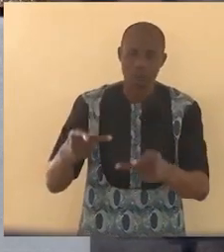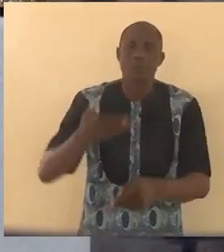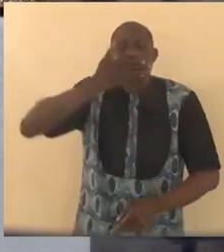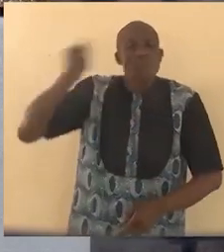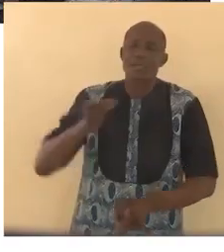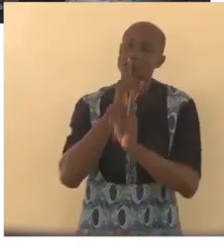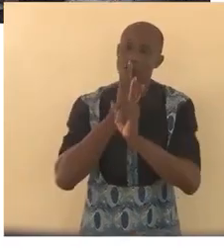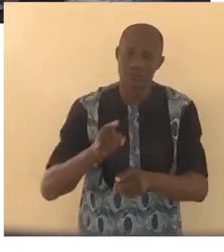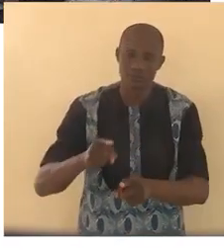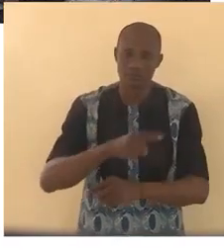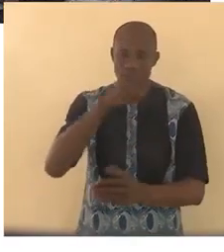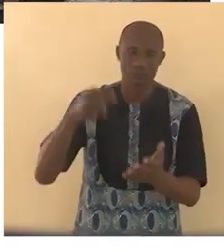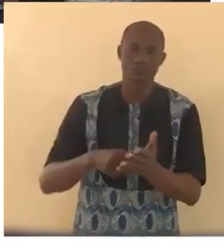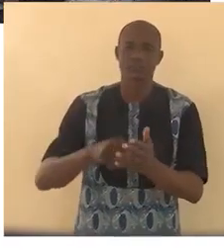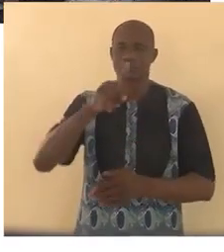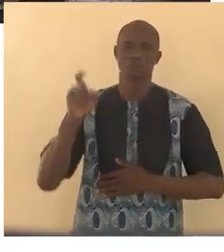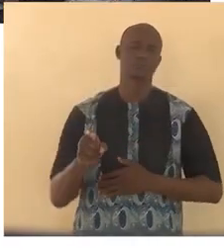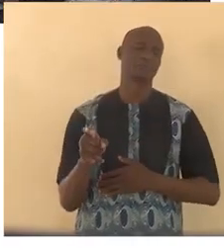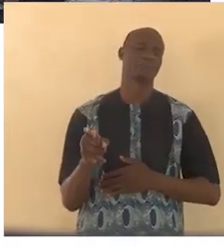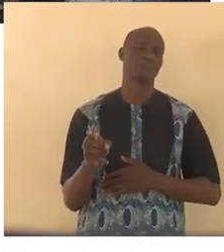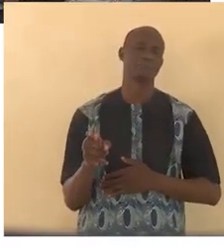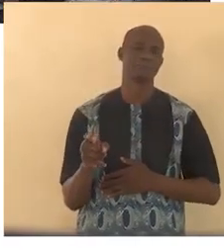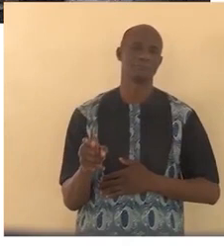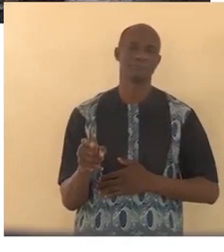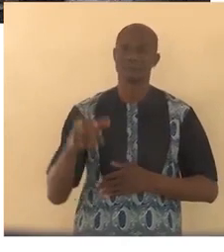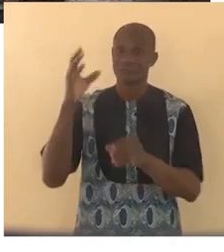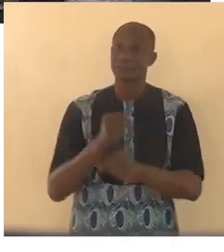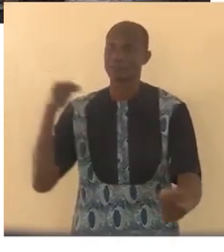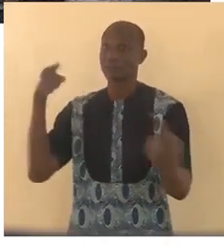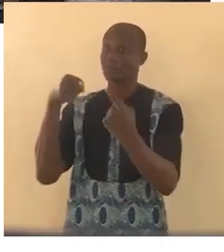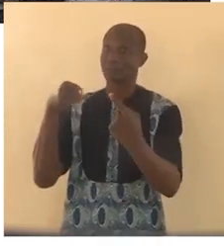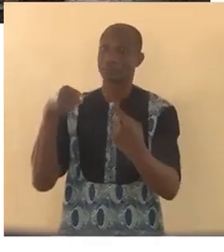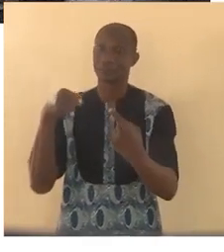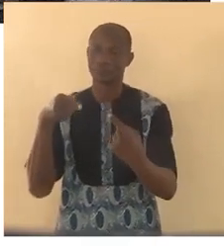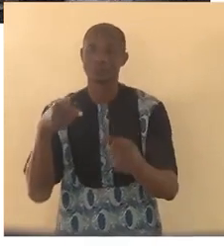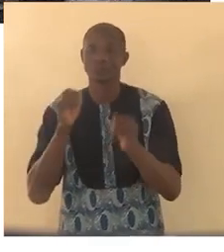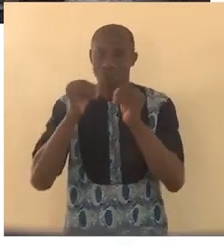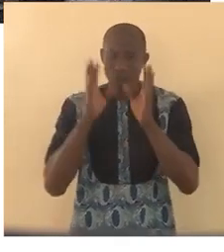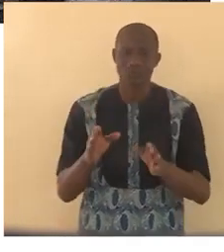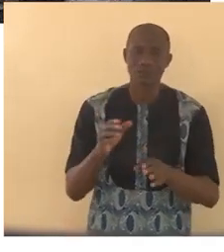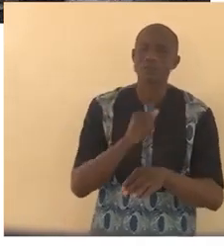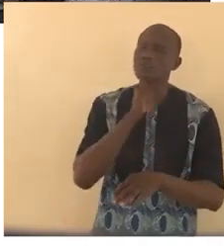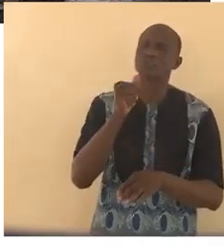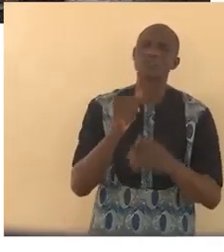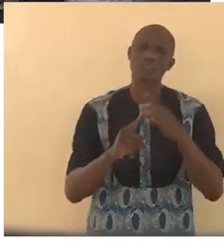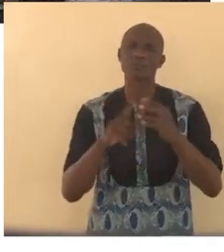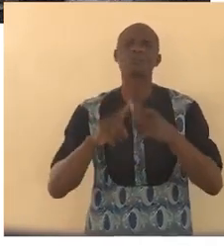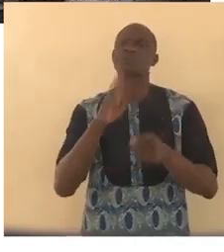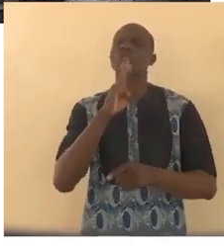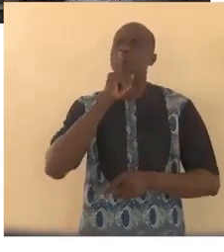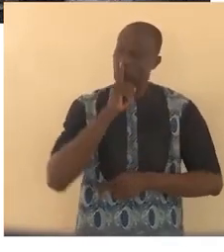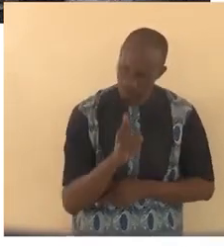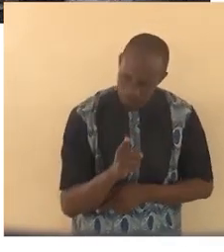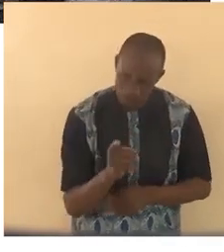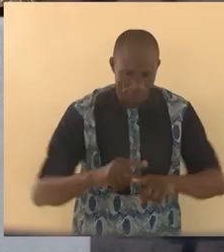answers to this fundamental question. You understand? Are you getting the point? Kohelet did not appear to be very